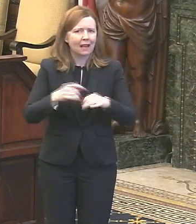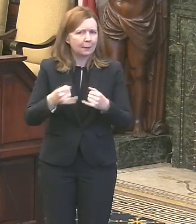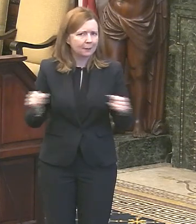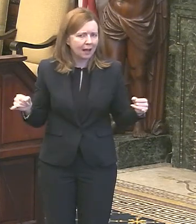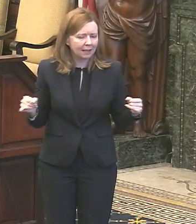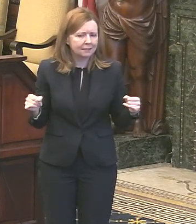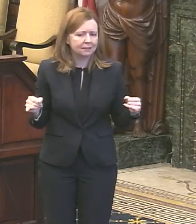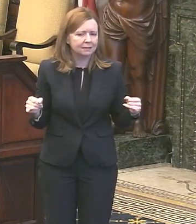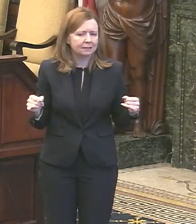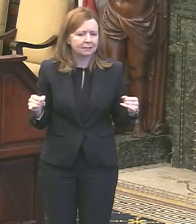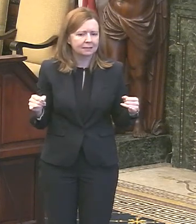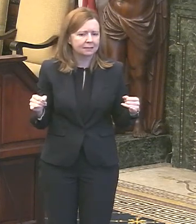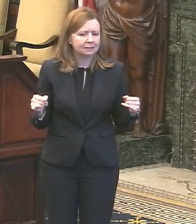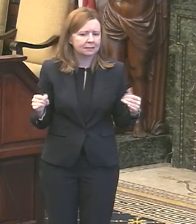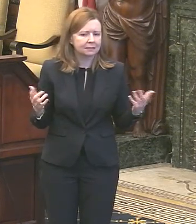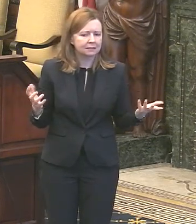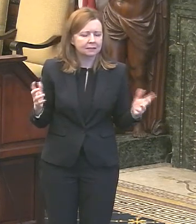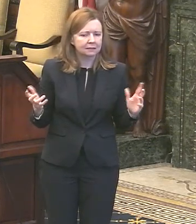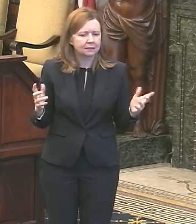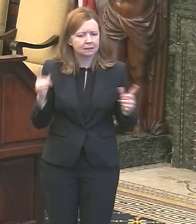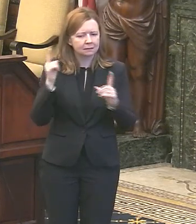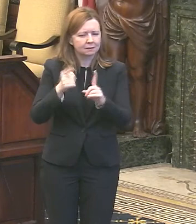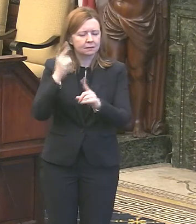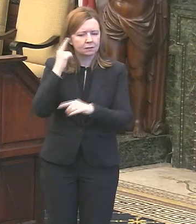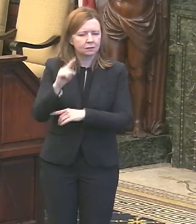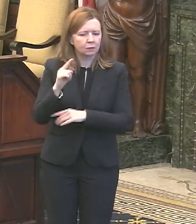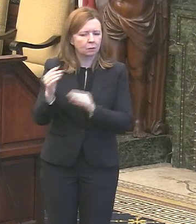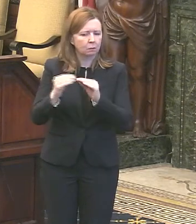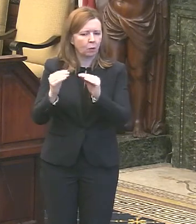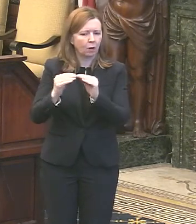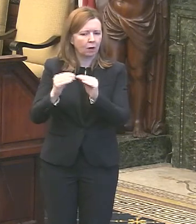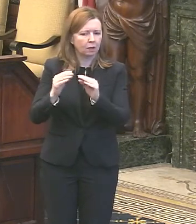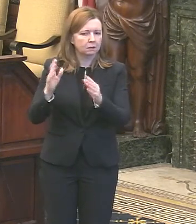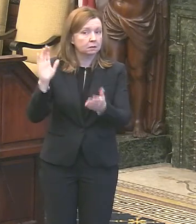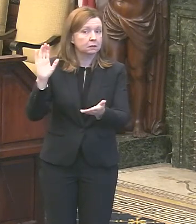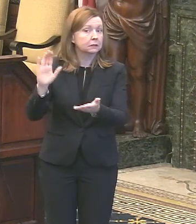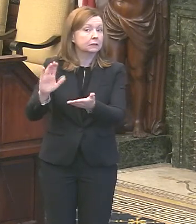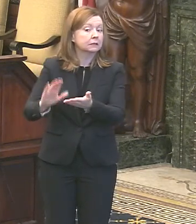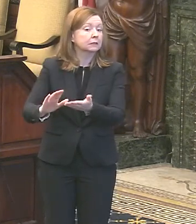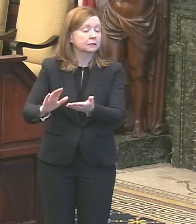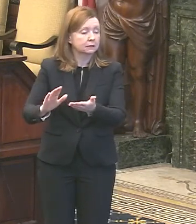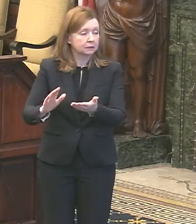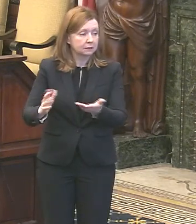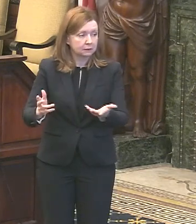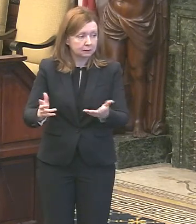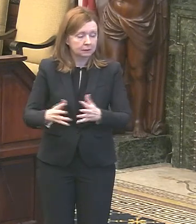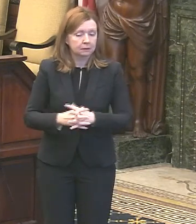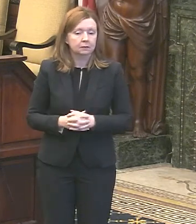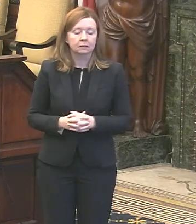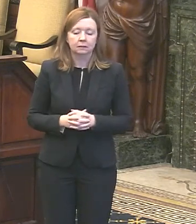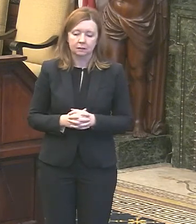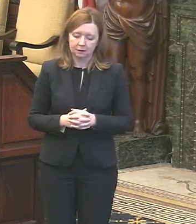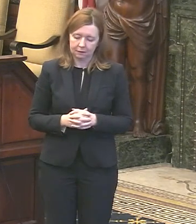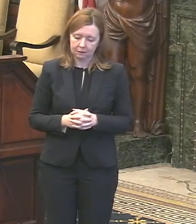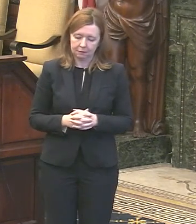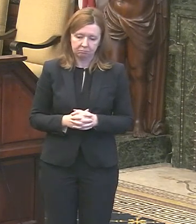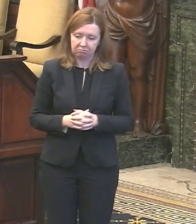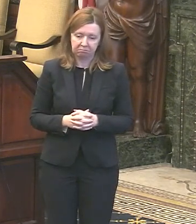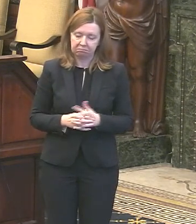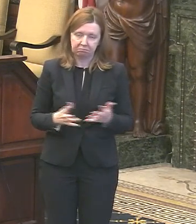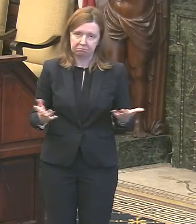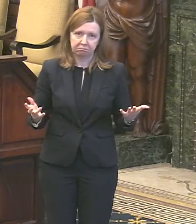timeline hypothetically in mind for a further loosening as vaccinations continue? We